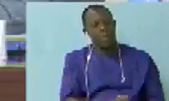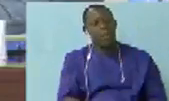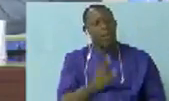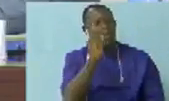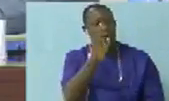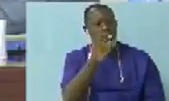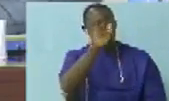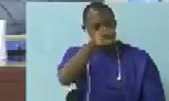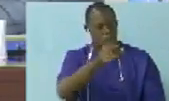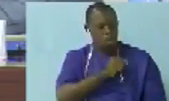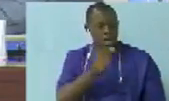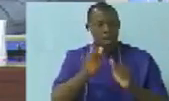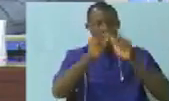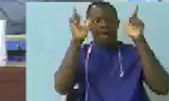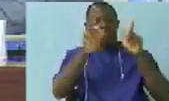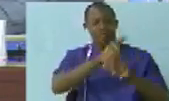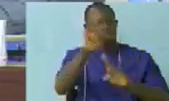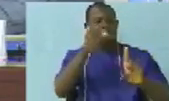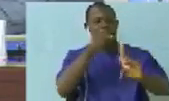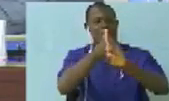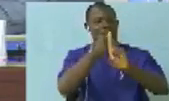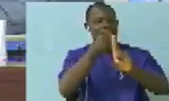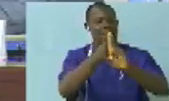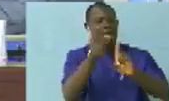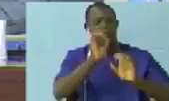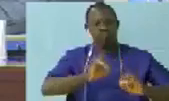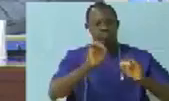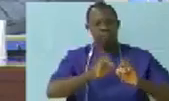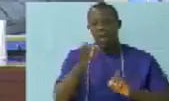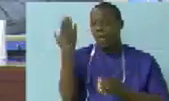But your life was not at risk.